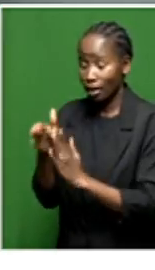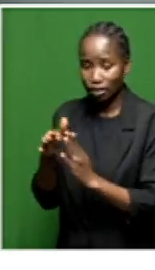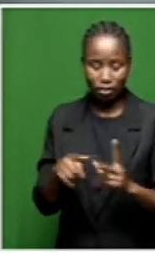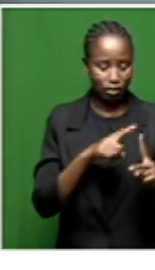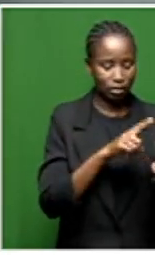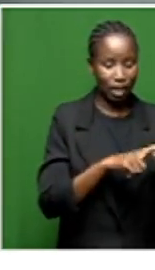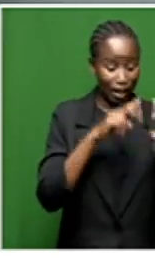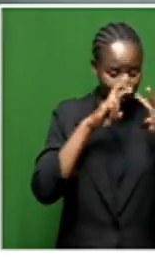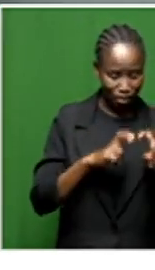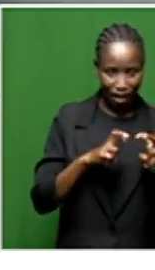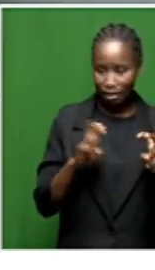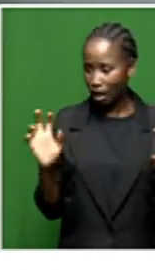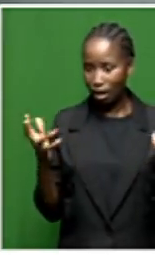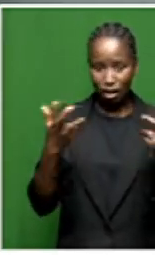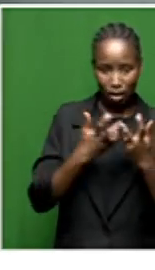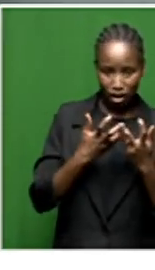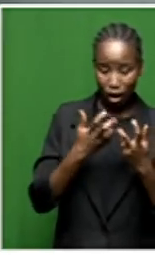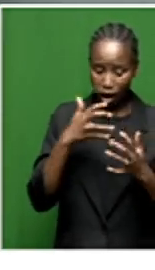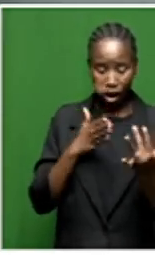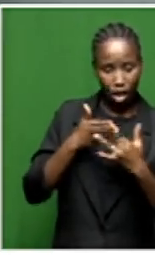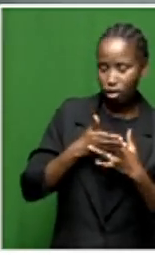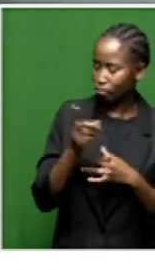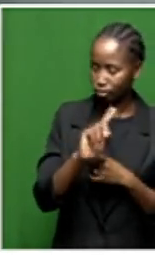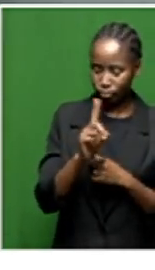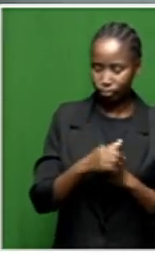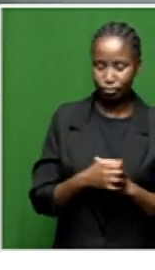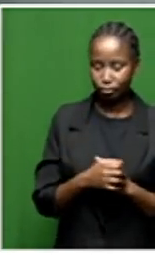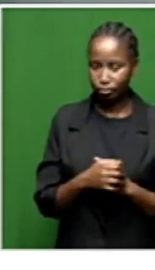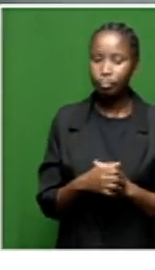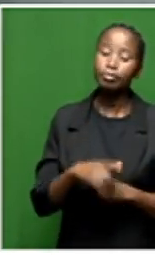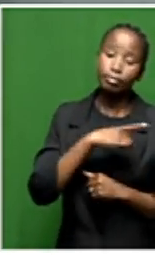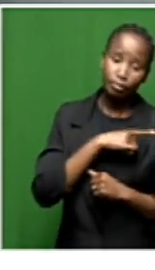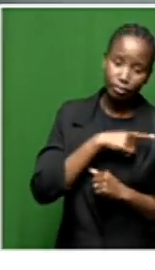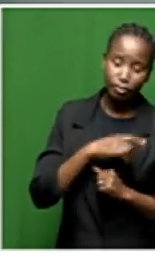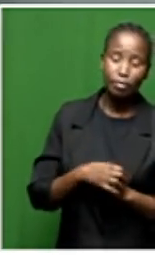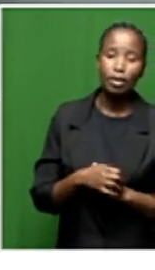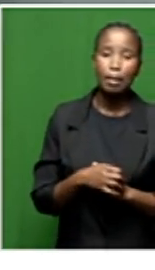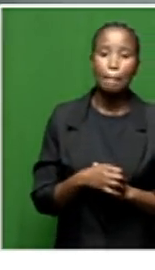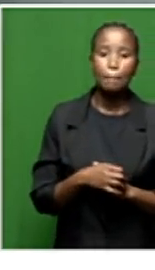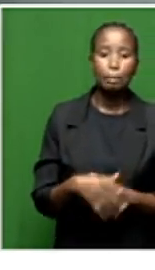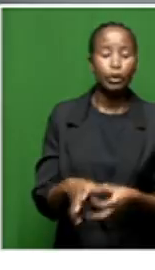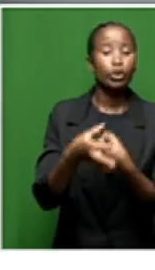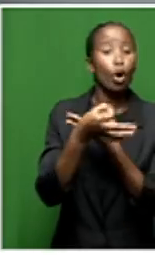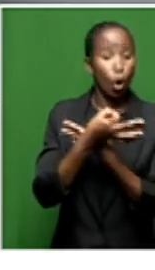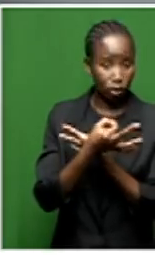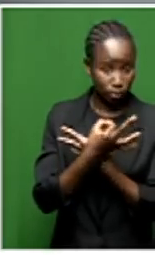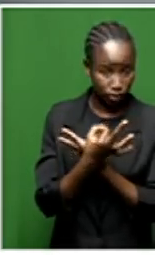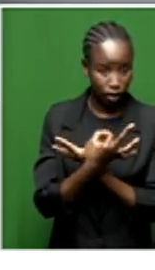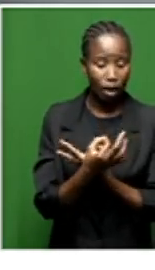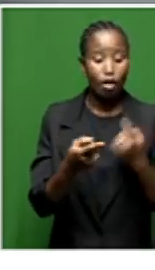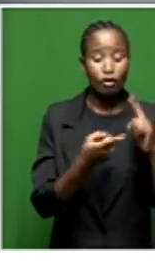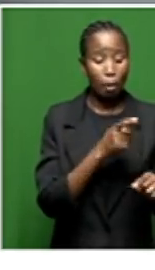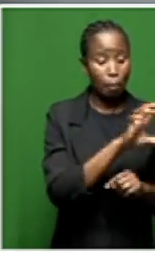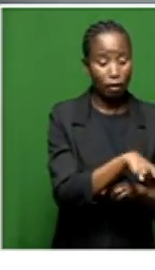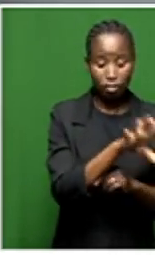the investigators. So from our point of view, the Hawks, in each province, there is